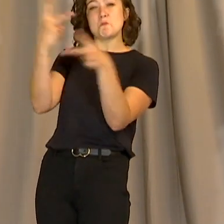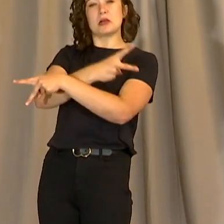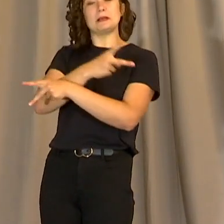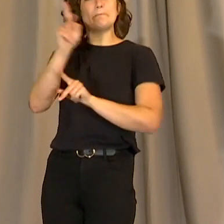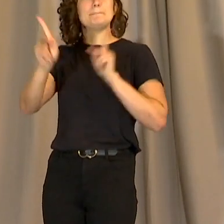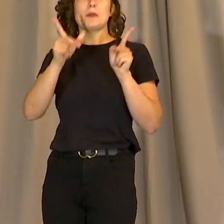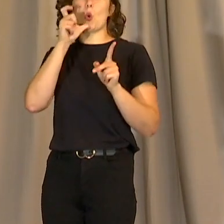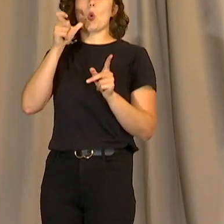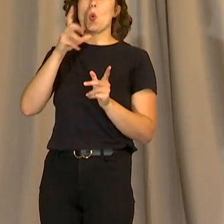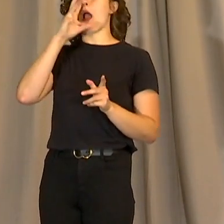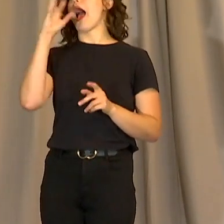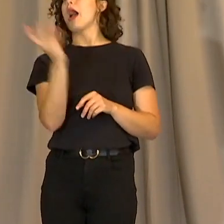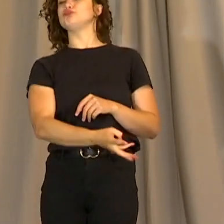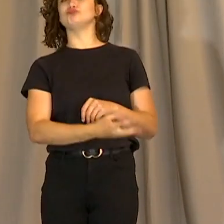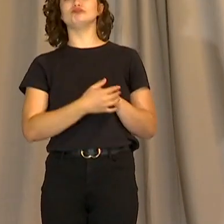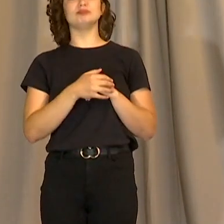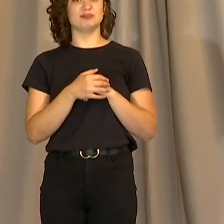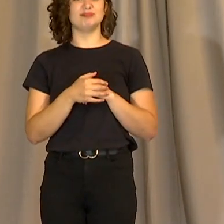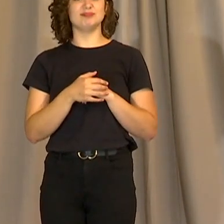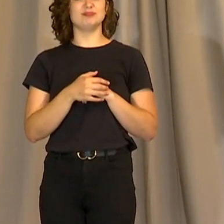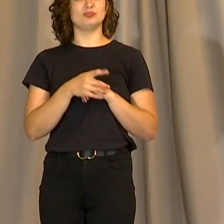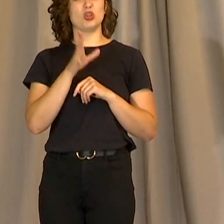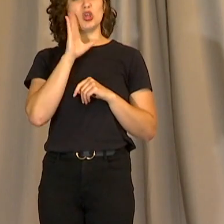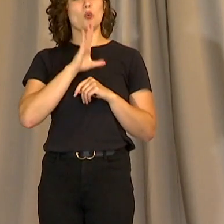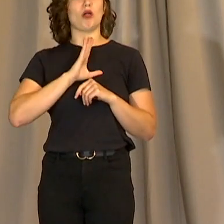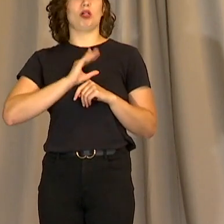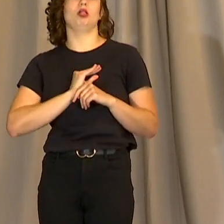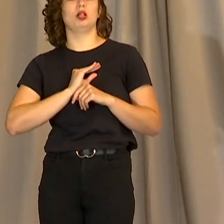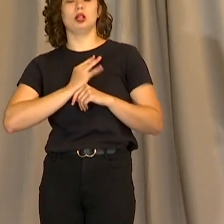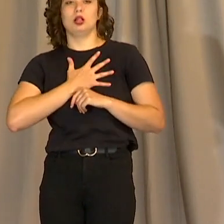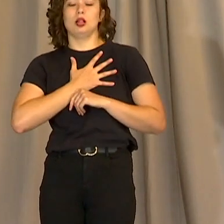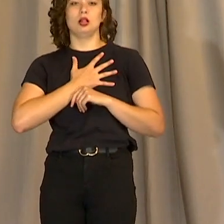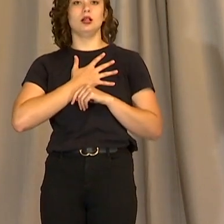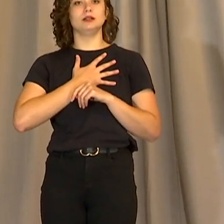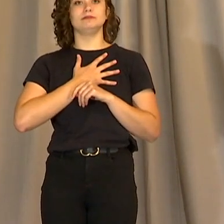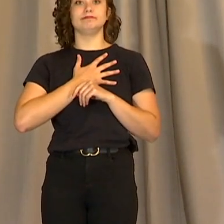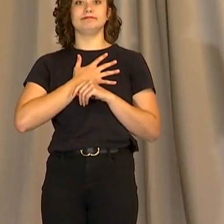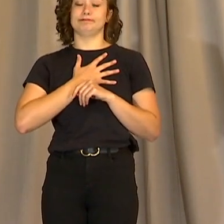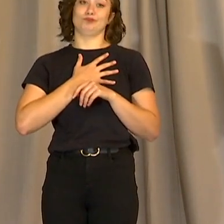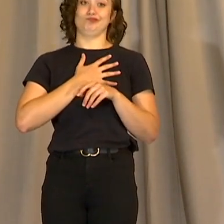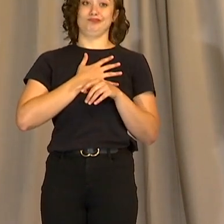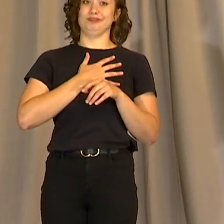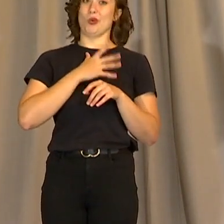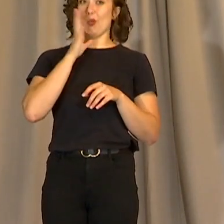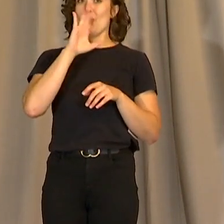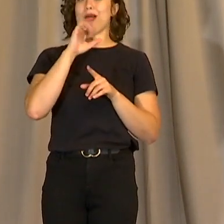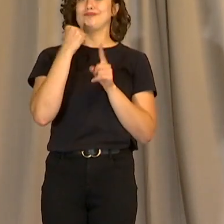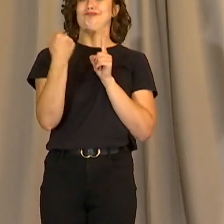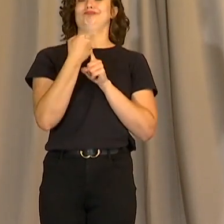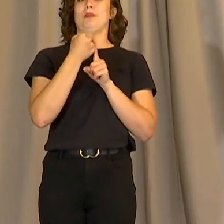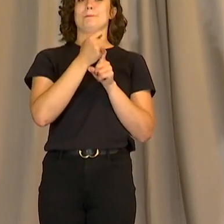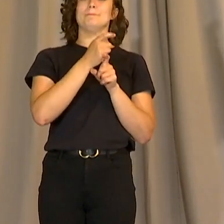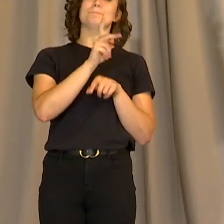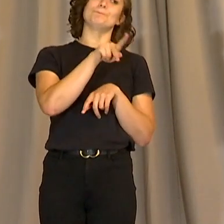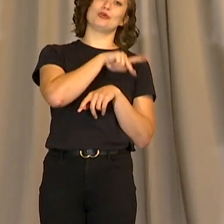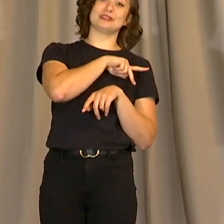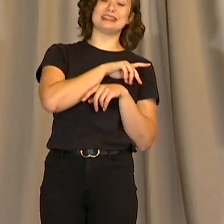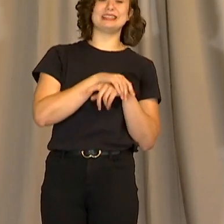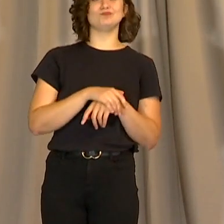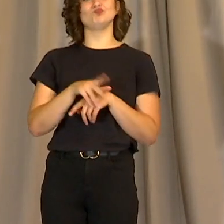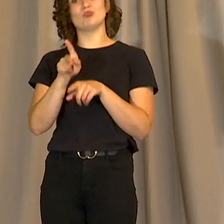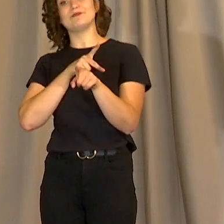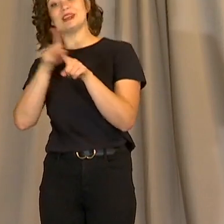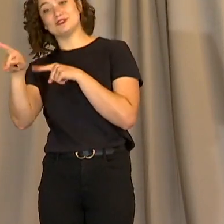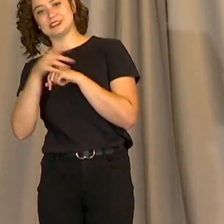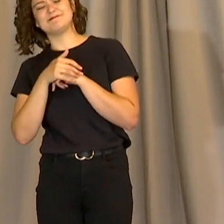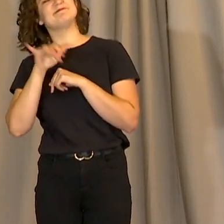out, you're going to take a hit. Personally, professionally, there's going to be a cost to that. That's what Busta Rhymes